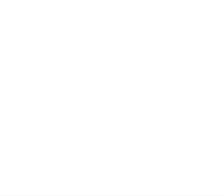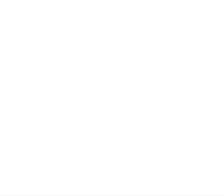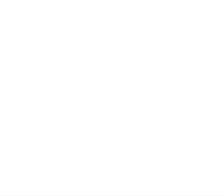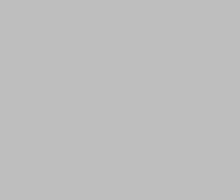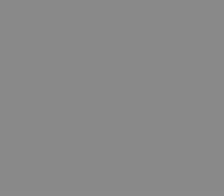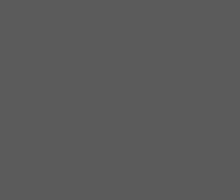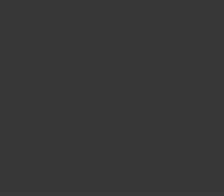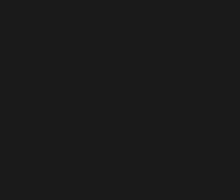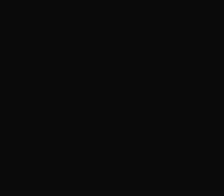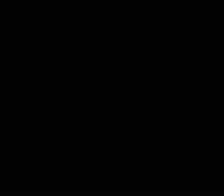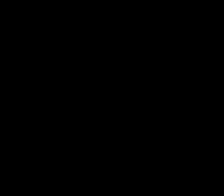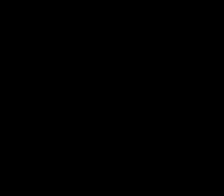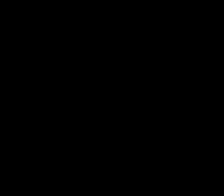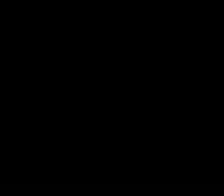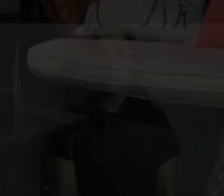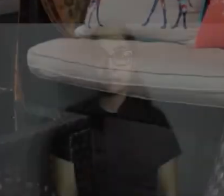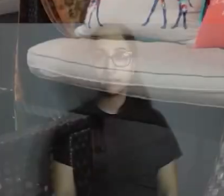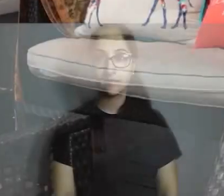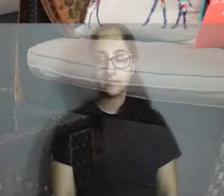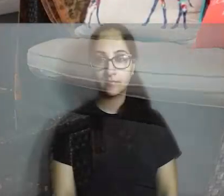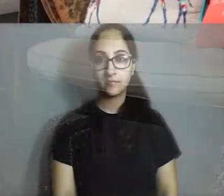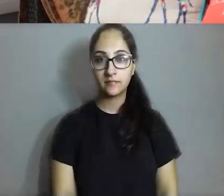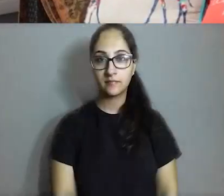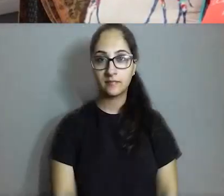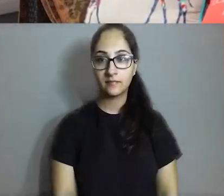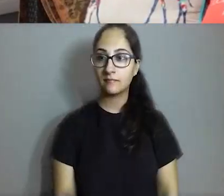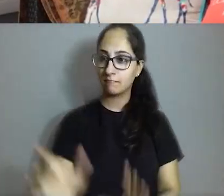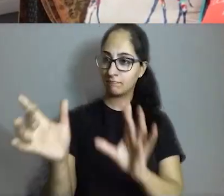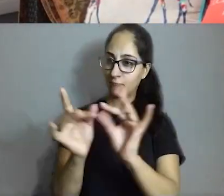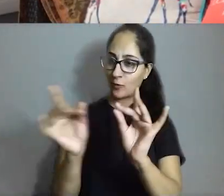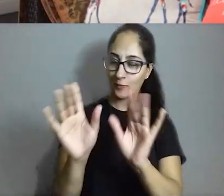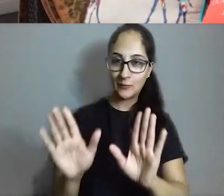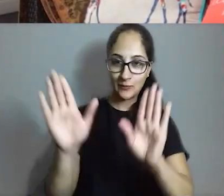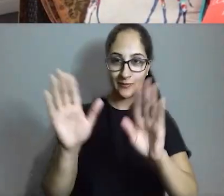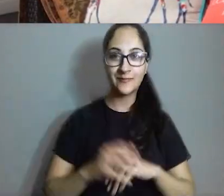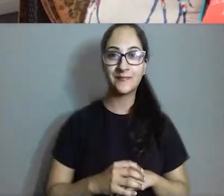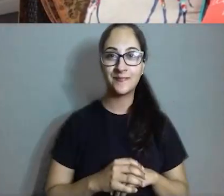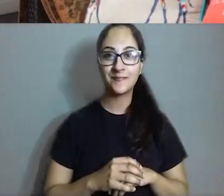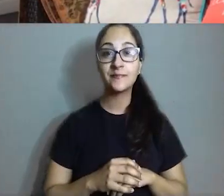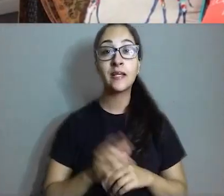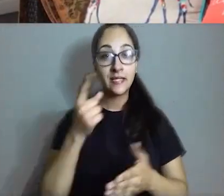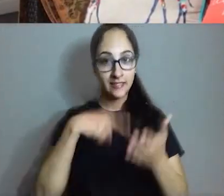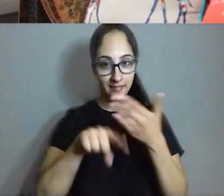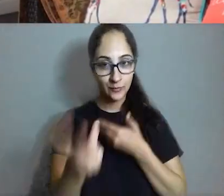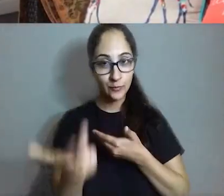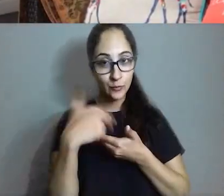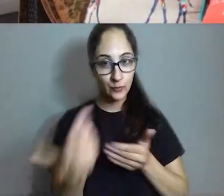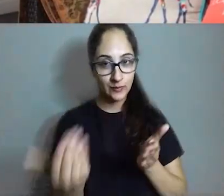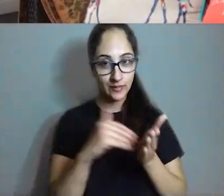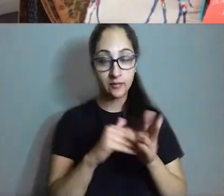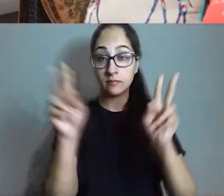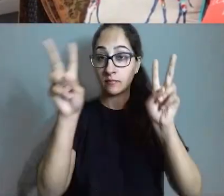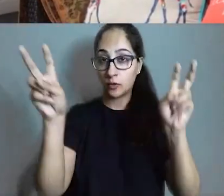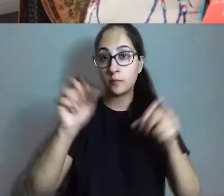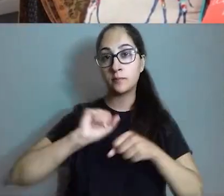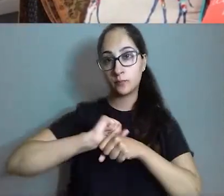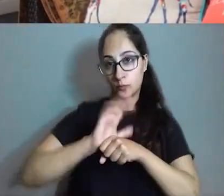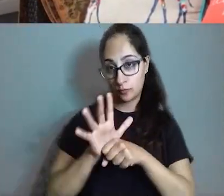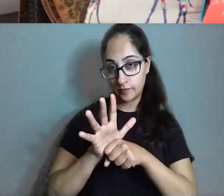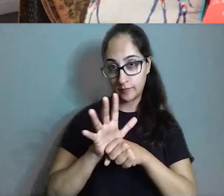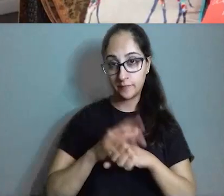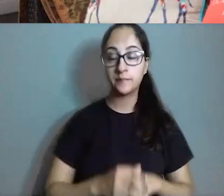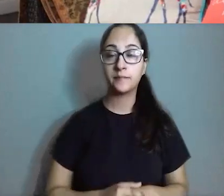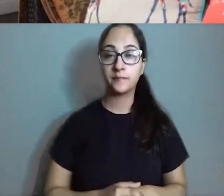Those were some great insights. Please join us next week for a special